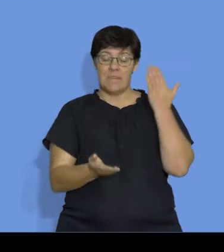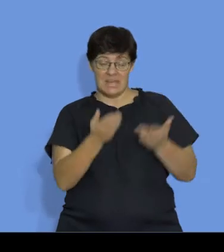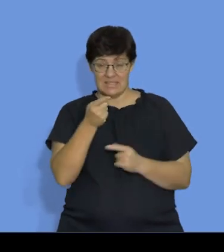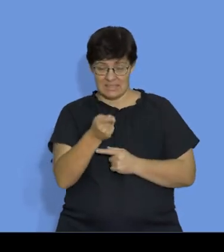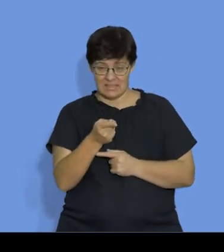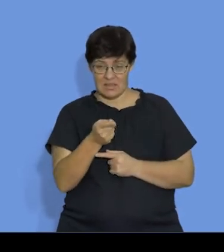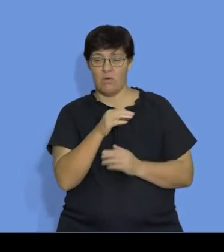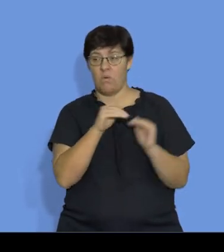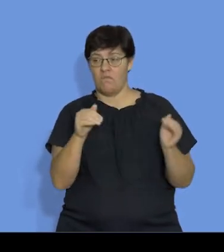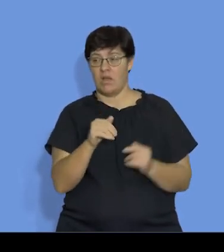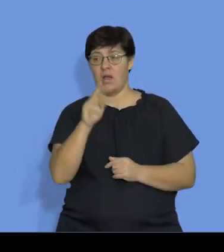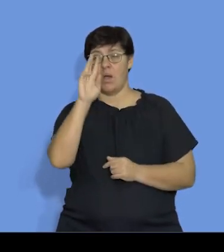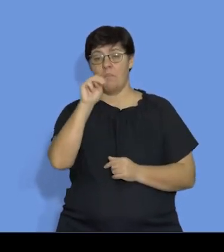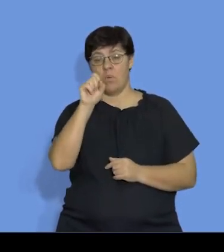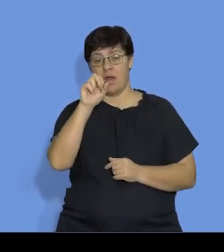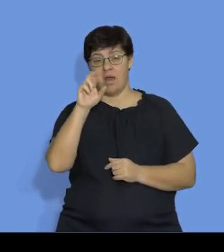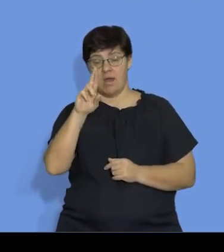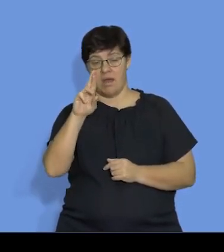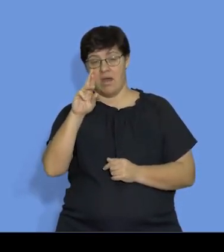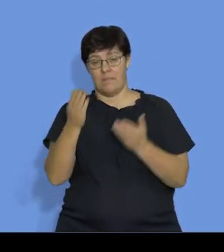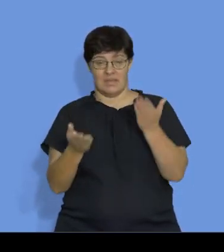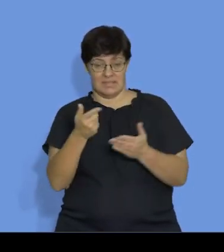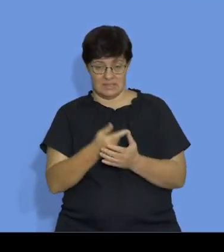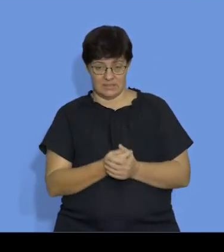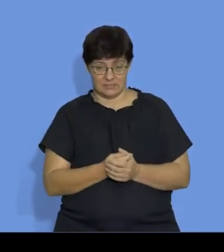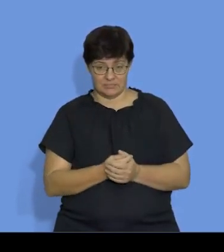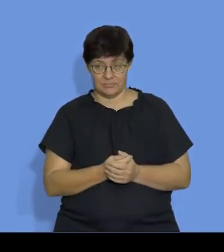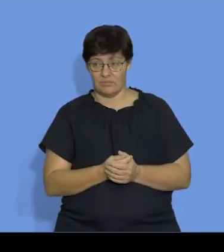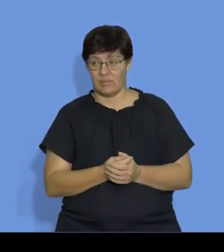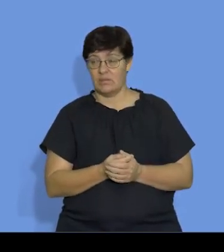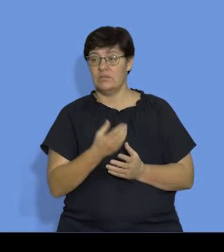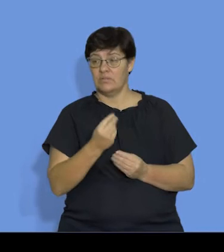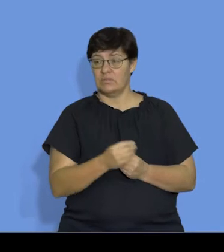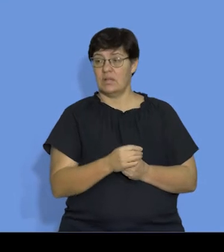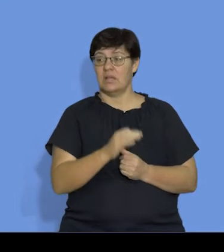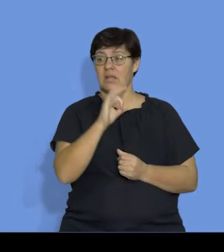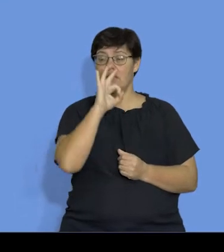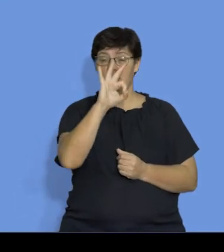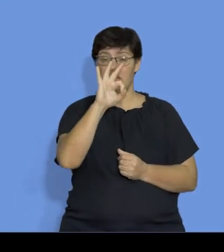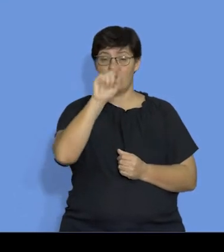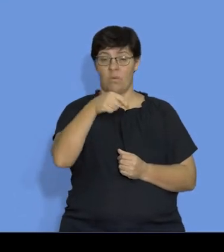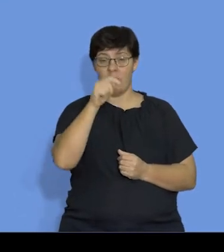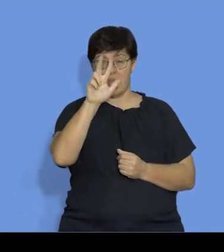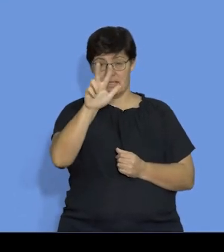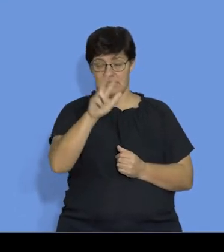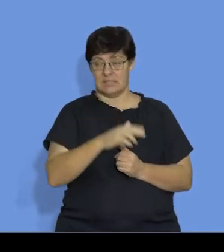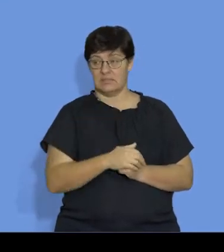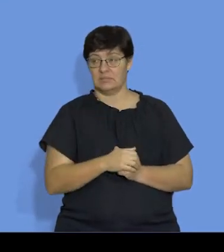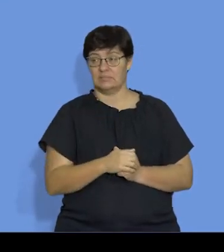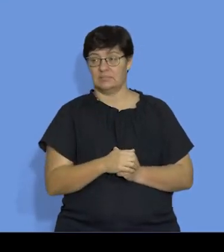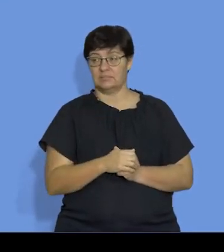over molar mass of aluminium. So what do we have there? It's going to be 3.8 grams,